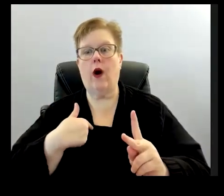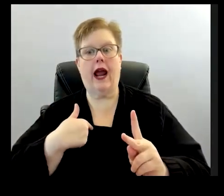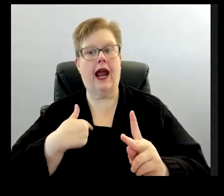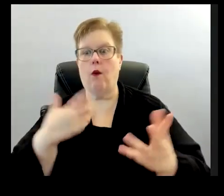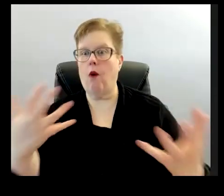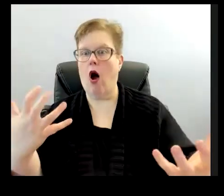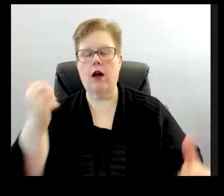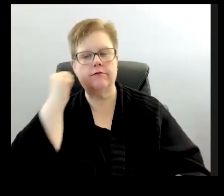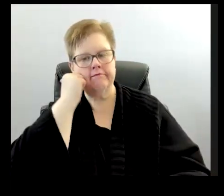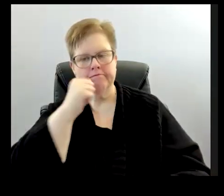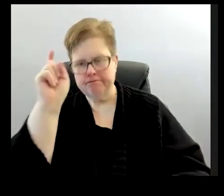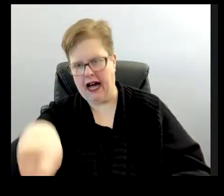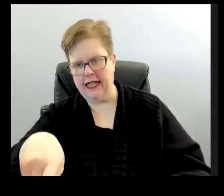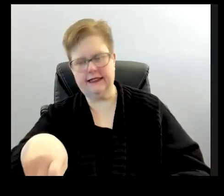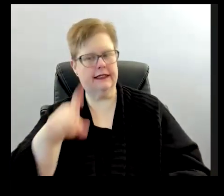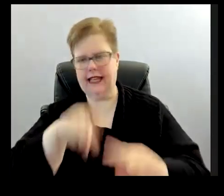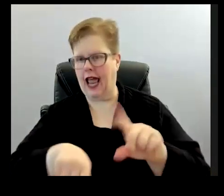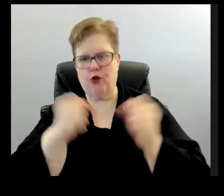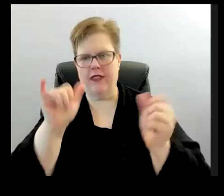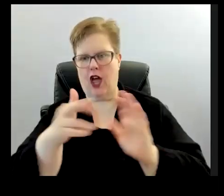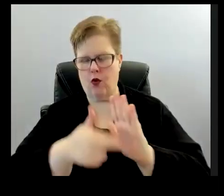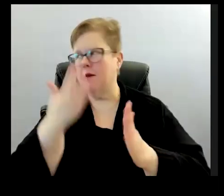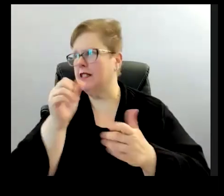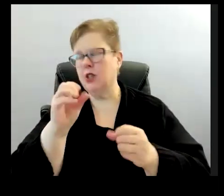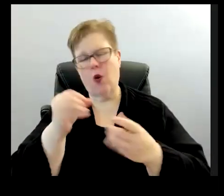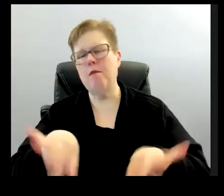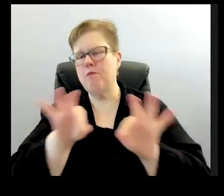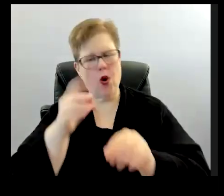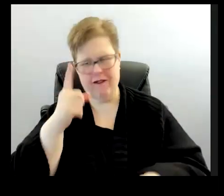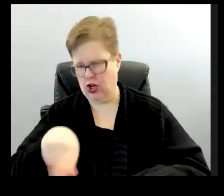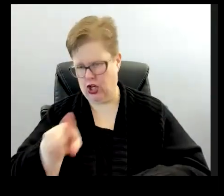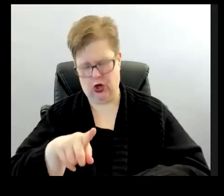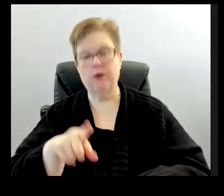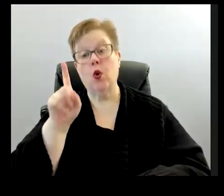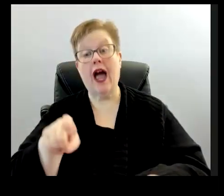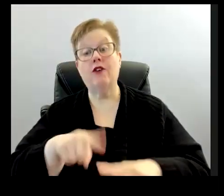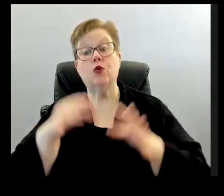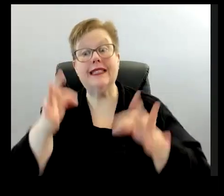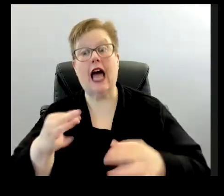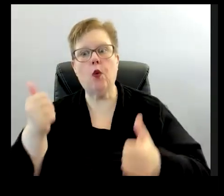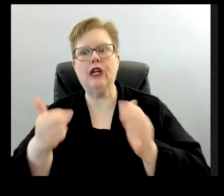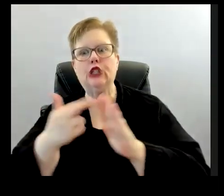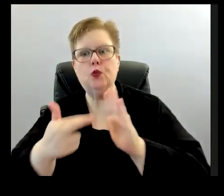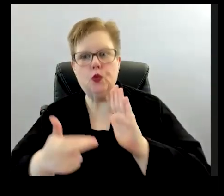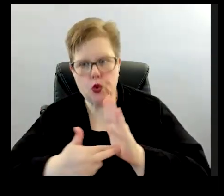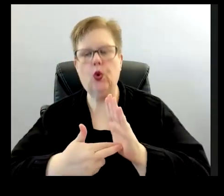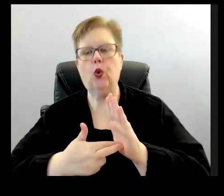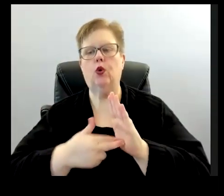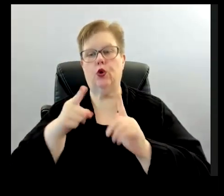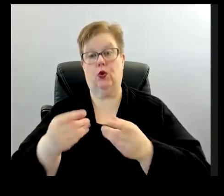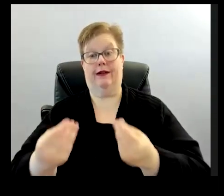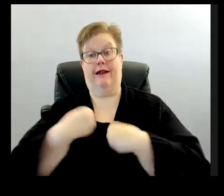not a survivable rule to break for you because of how much importance it has for you. You need to decide which of the rules you place on